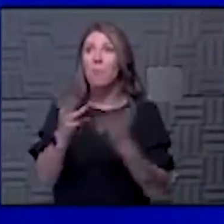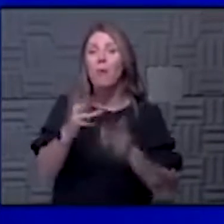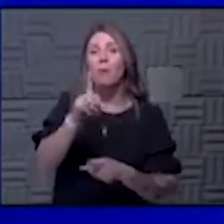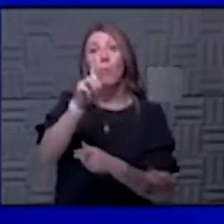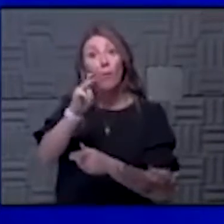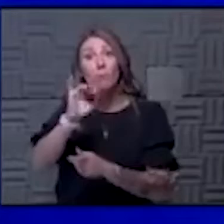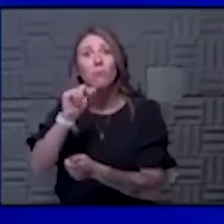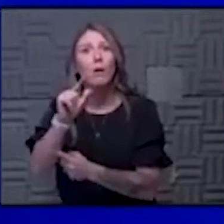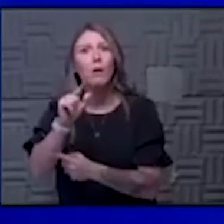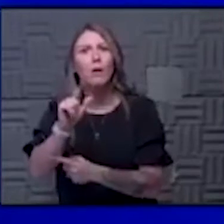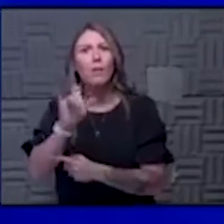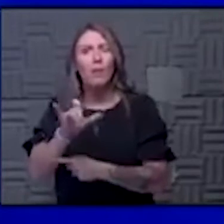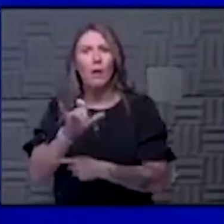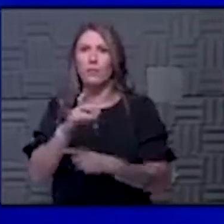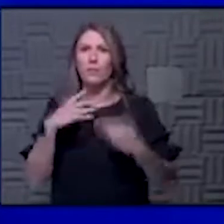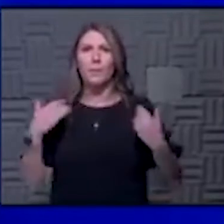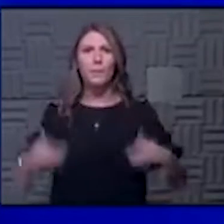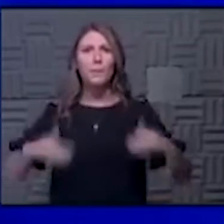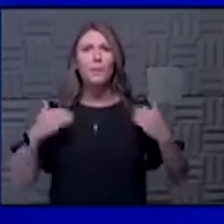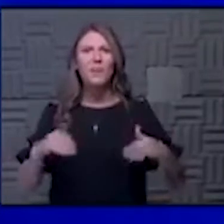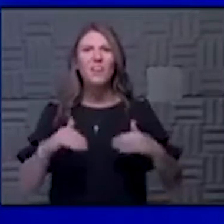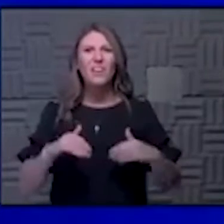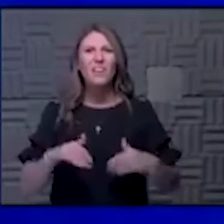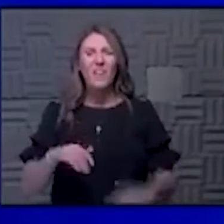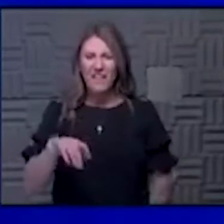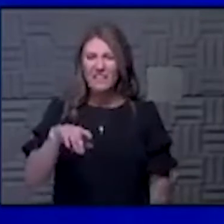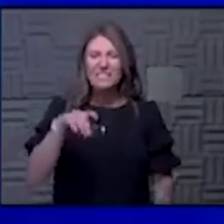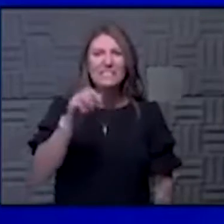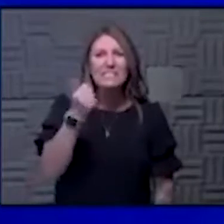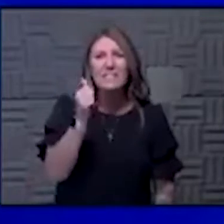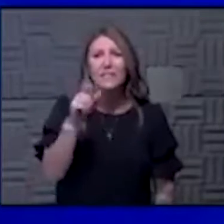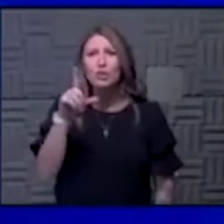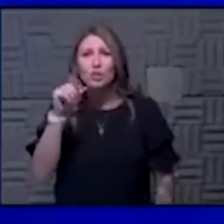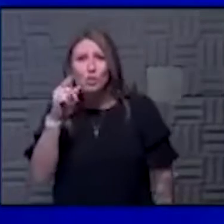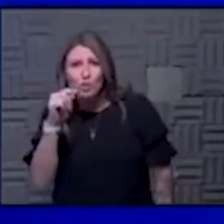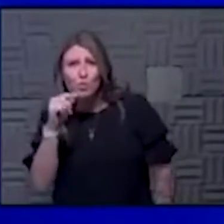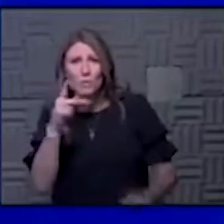it's, that's a factor of 10 to 20. So if you want to think